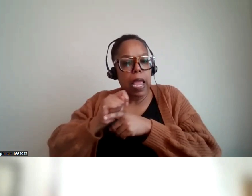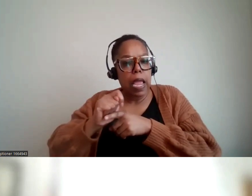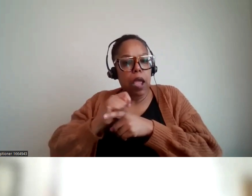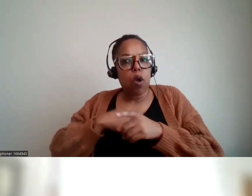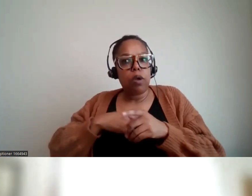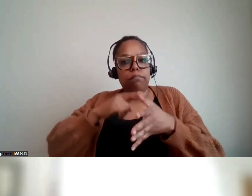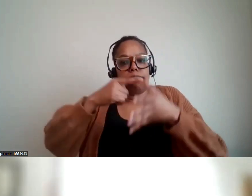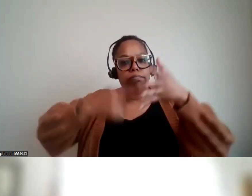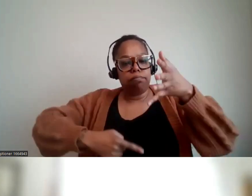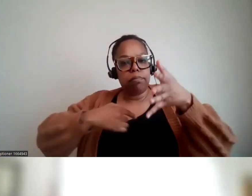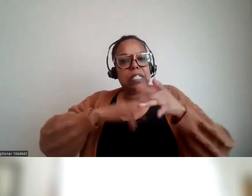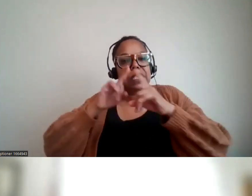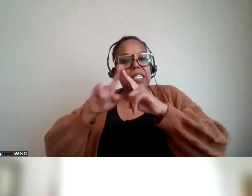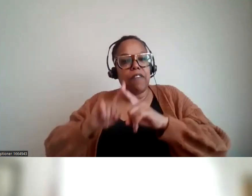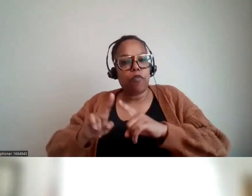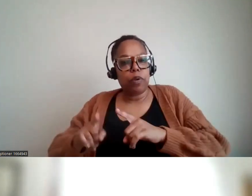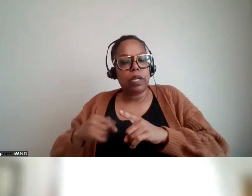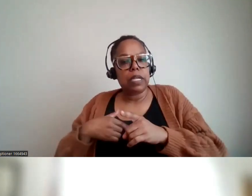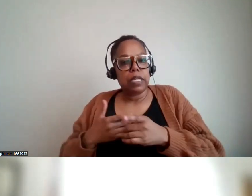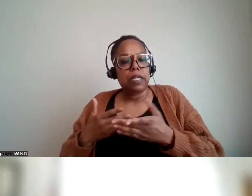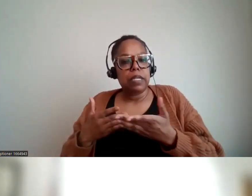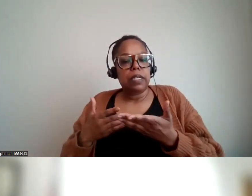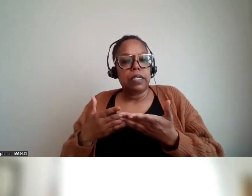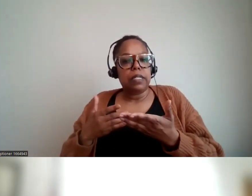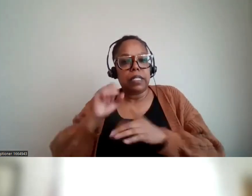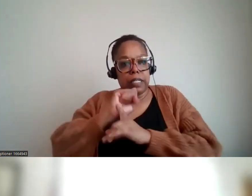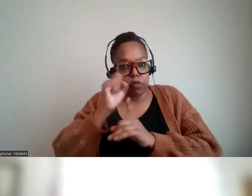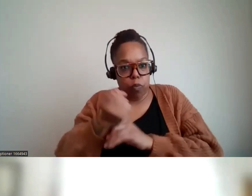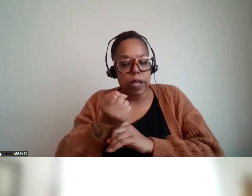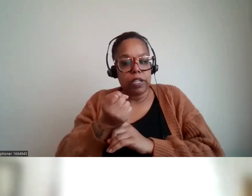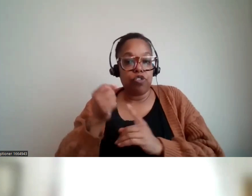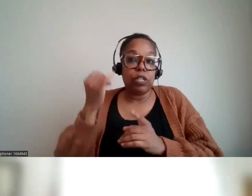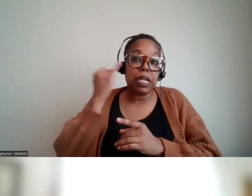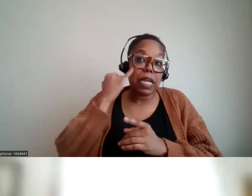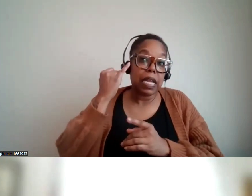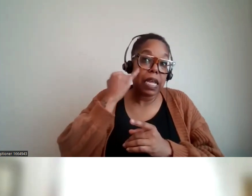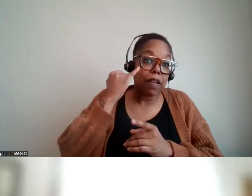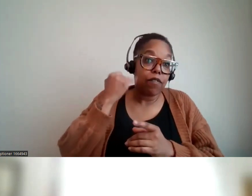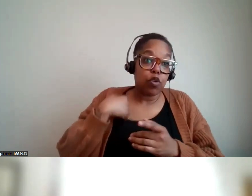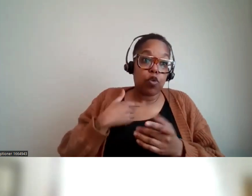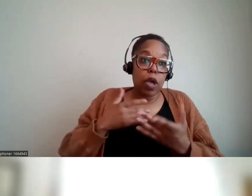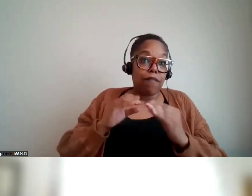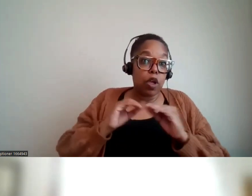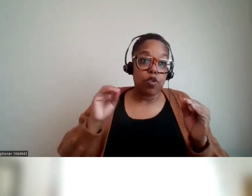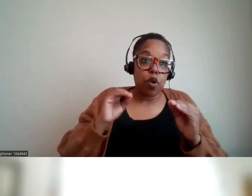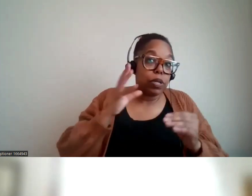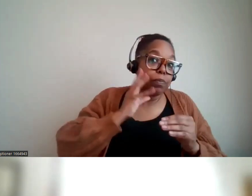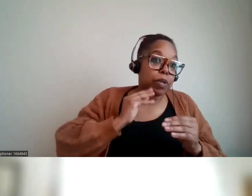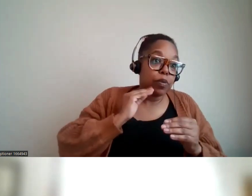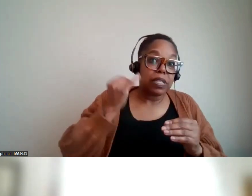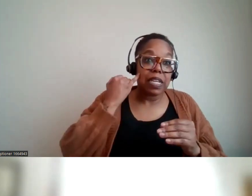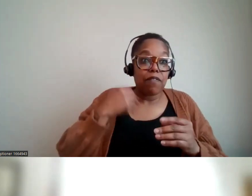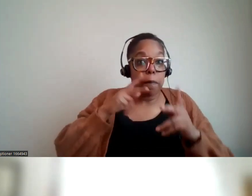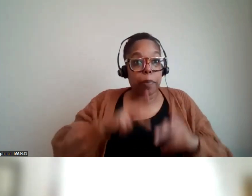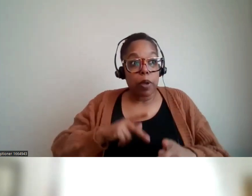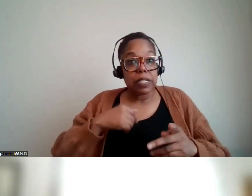or struggling with gender or sexual orientation issues and you have no experience in that, again, you're going to feel